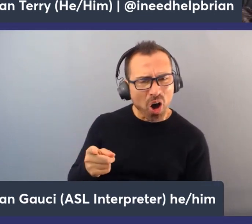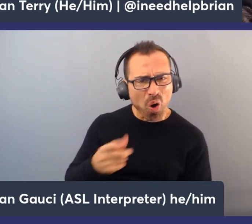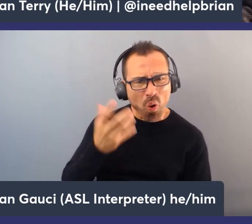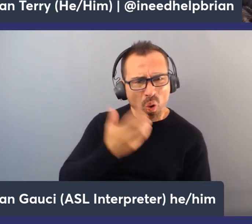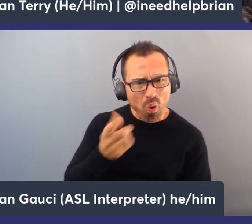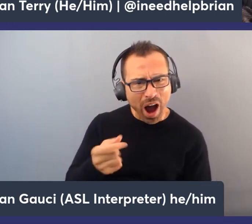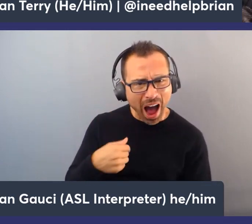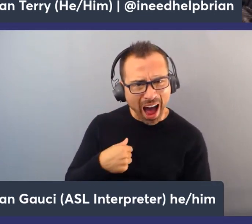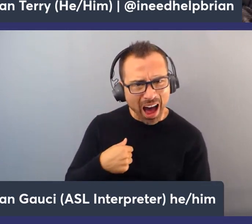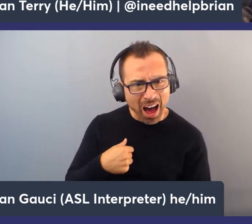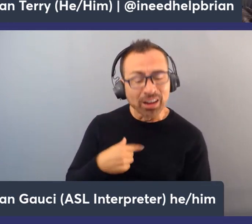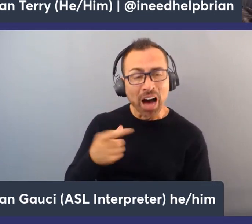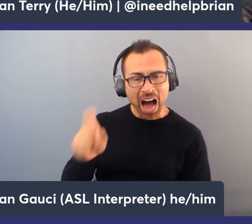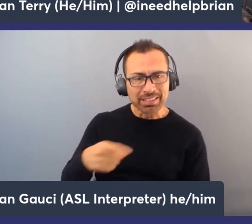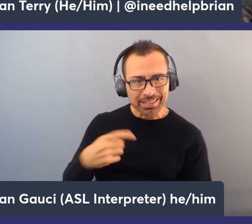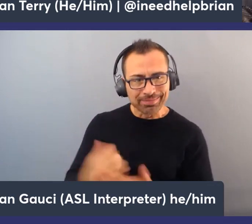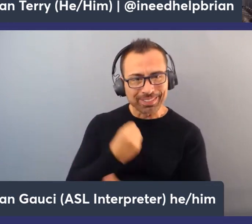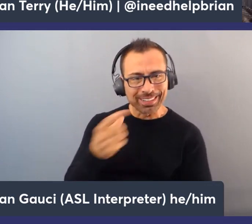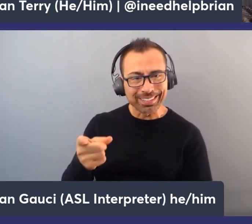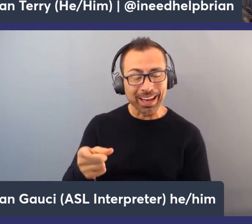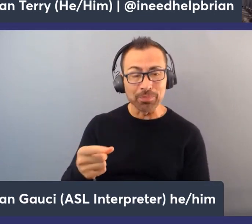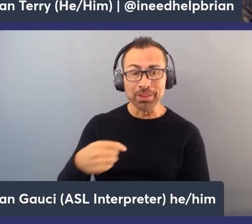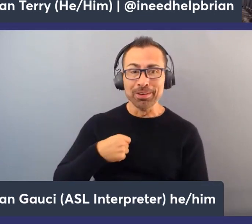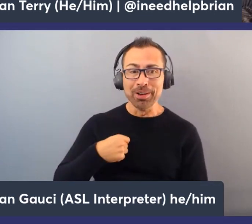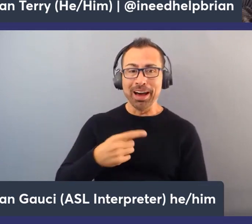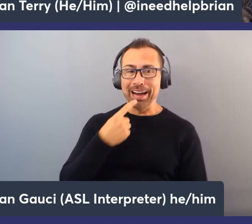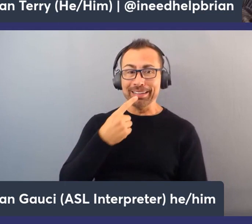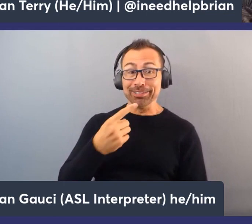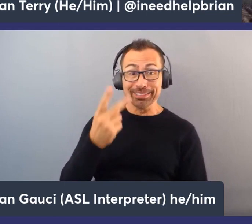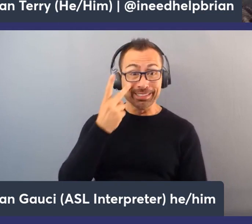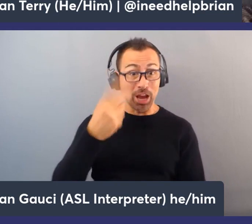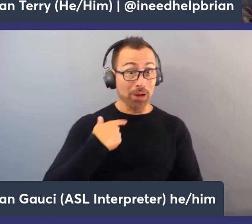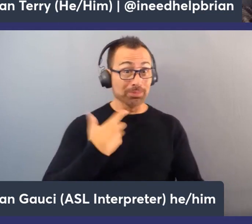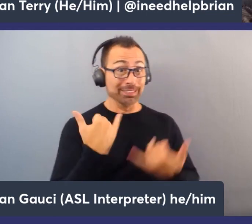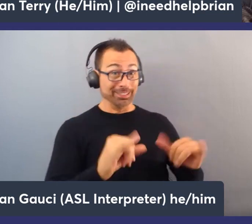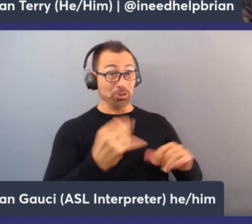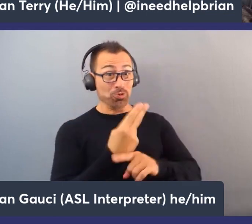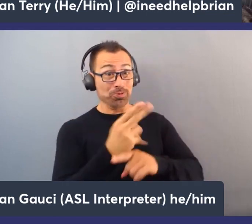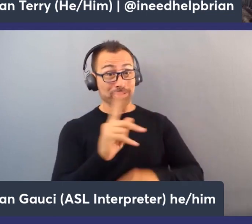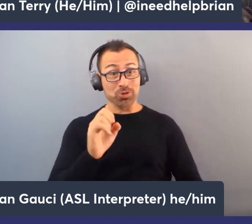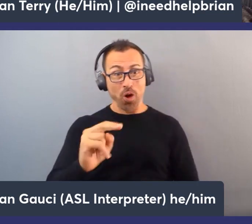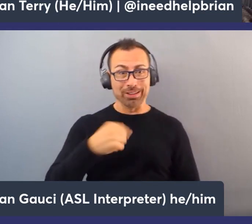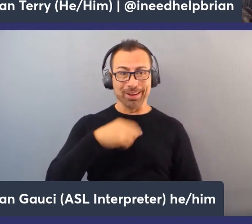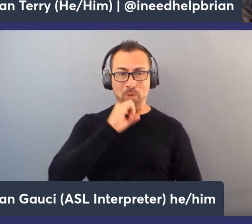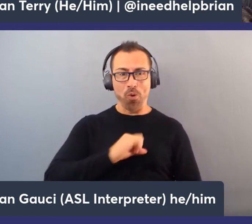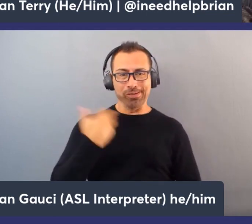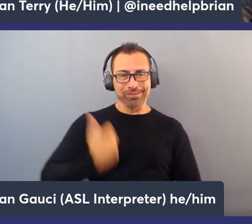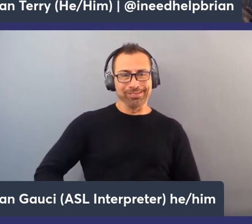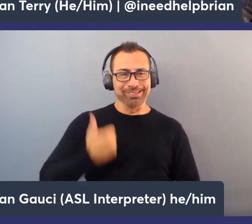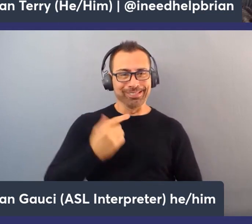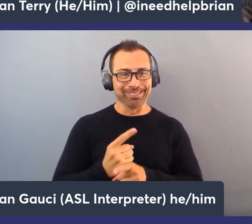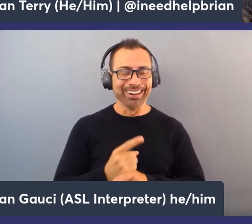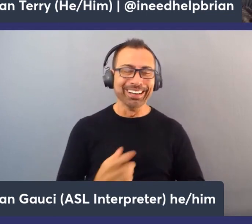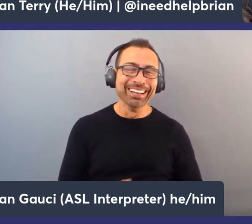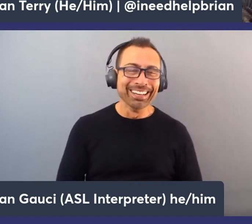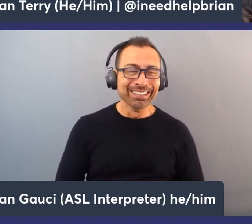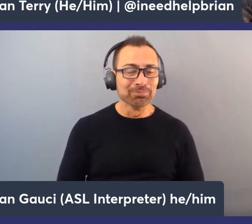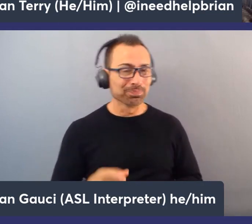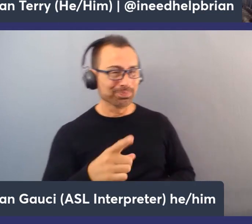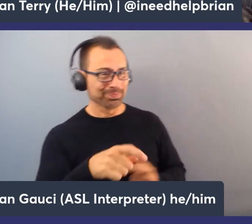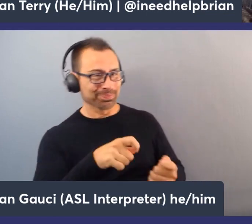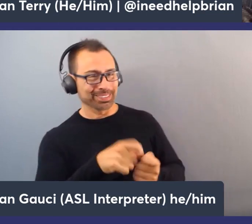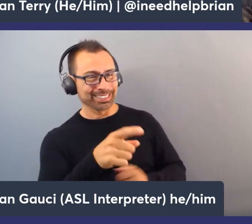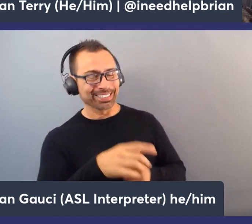just it's cron. So. Exactly. Yeah, super exciting. So,